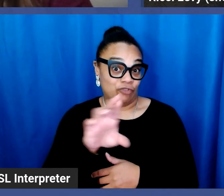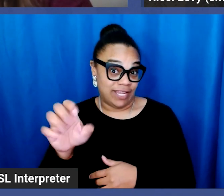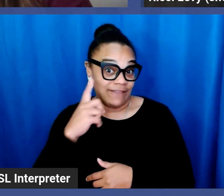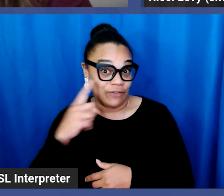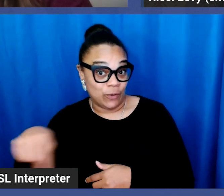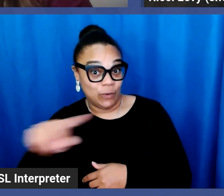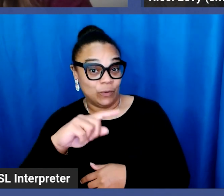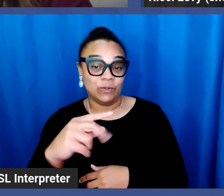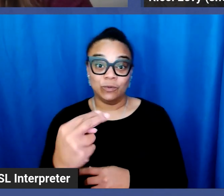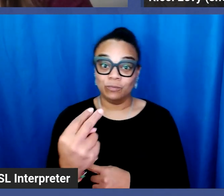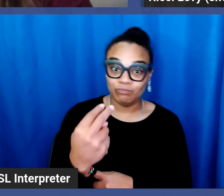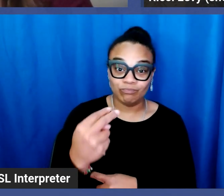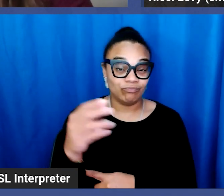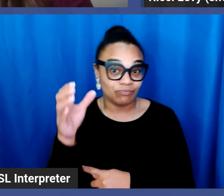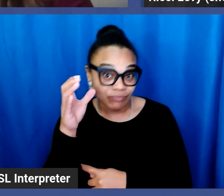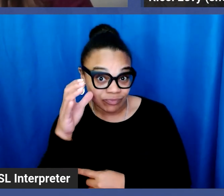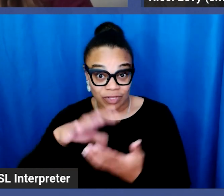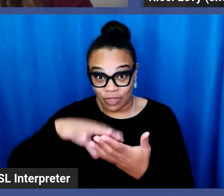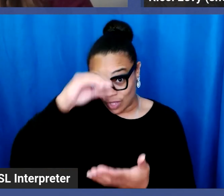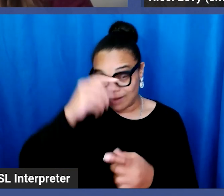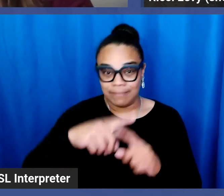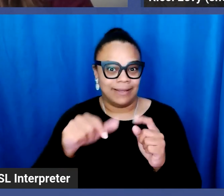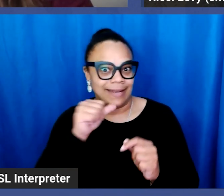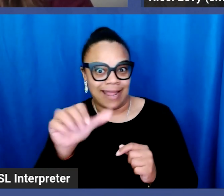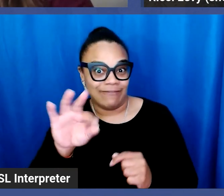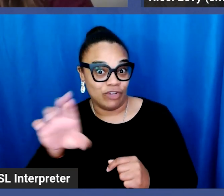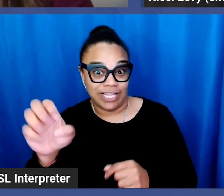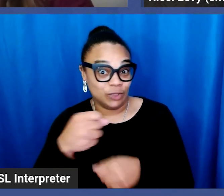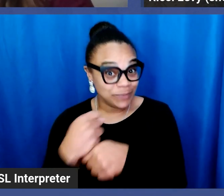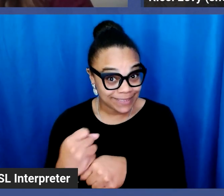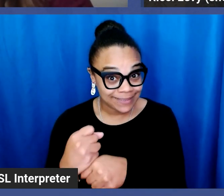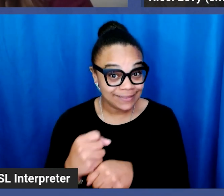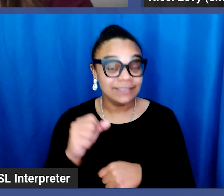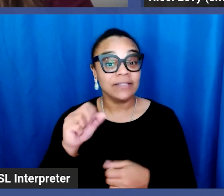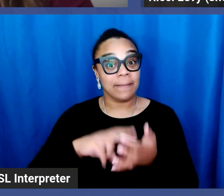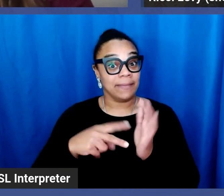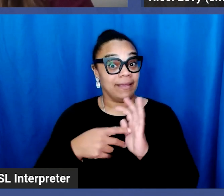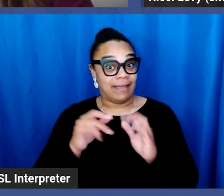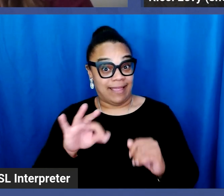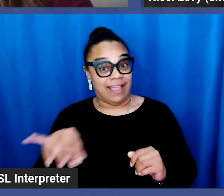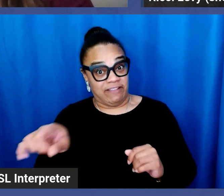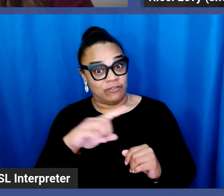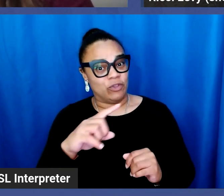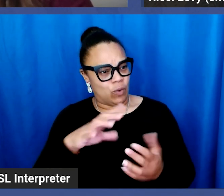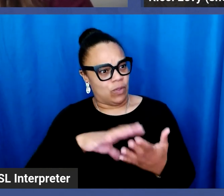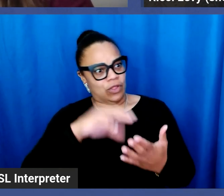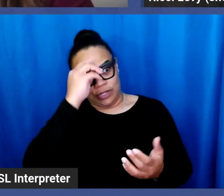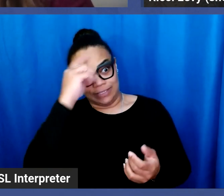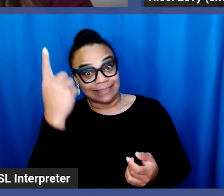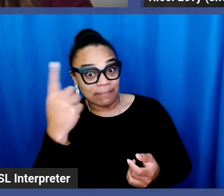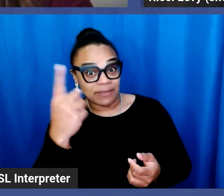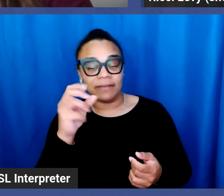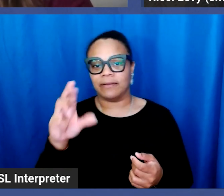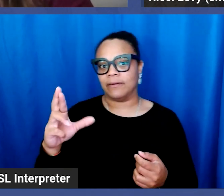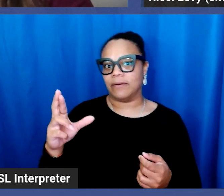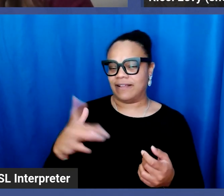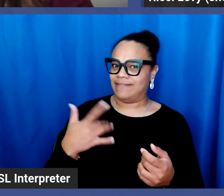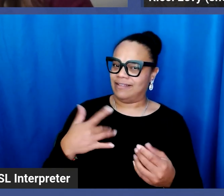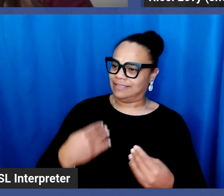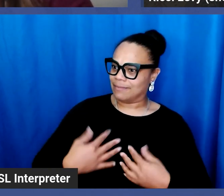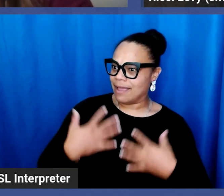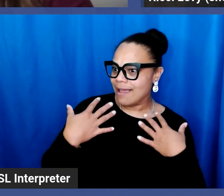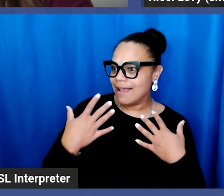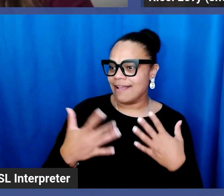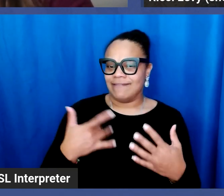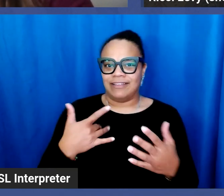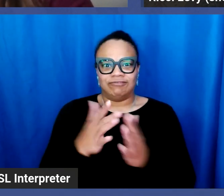to listen and learn, they are not free to produce. So if you've learned something, if you felt inspired or fired up or taken